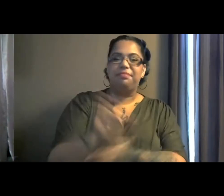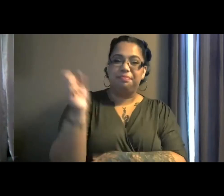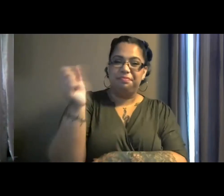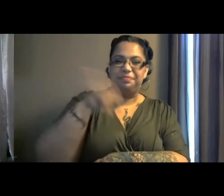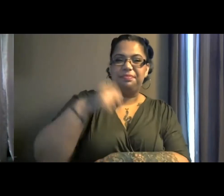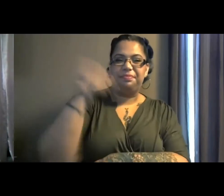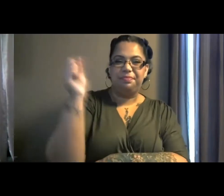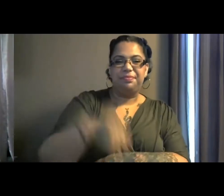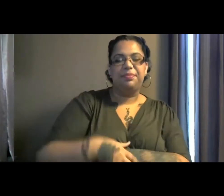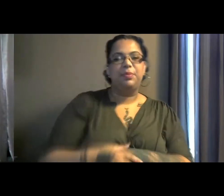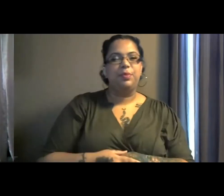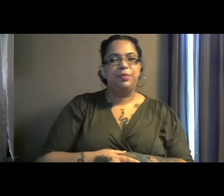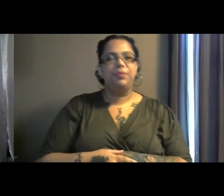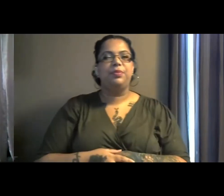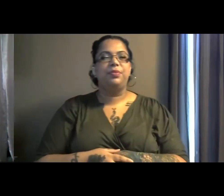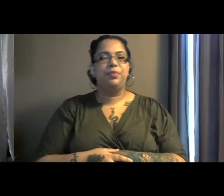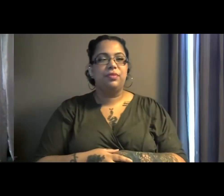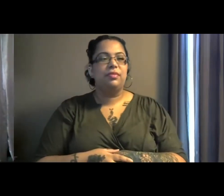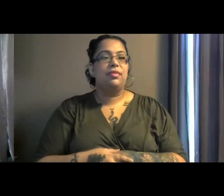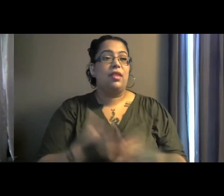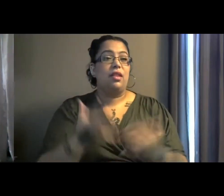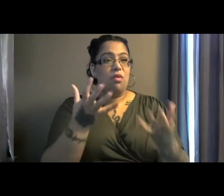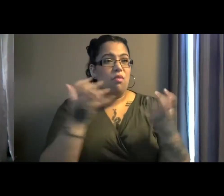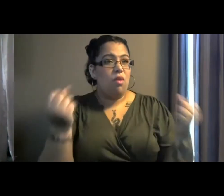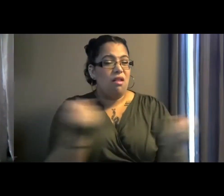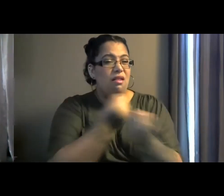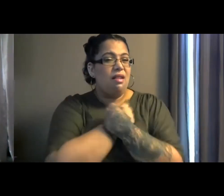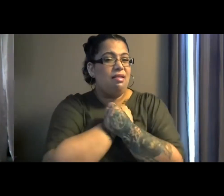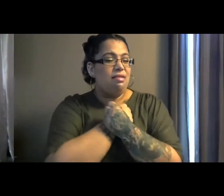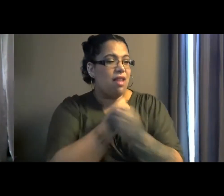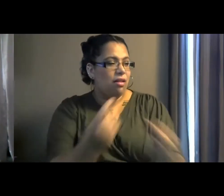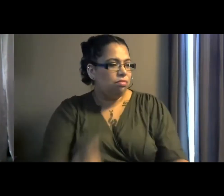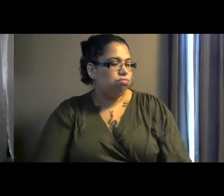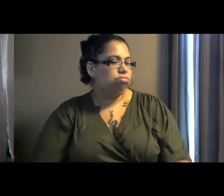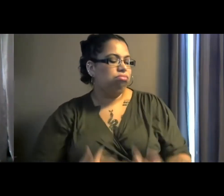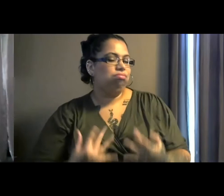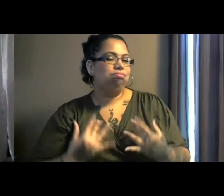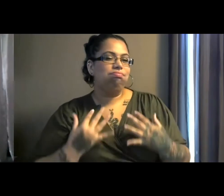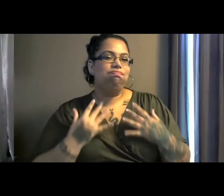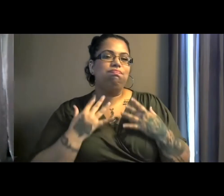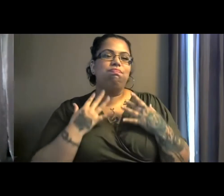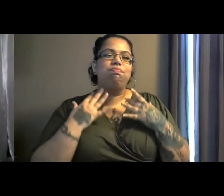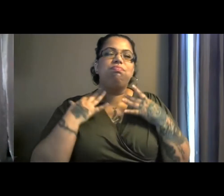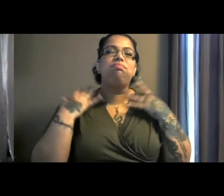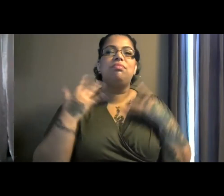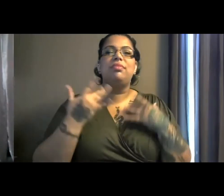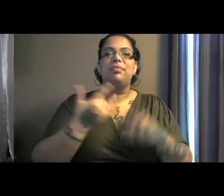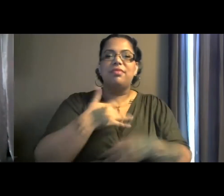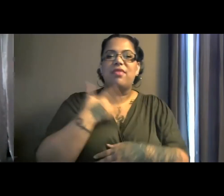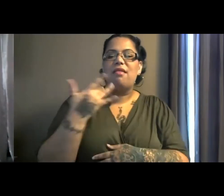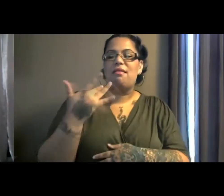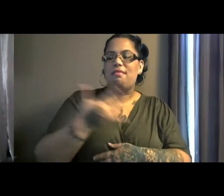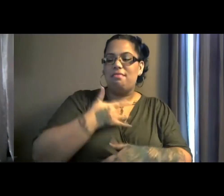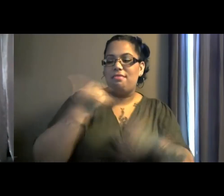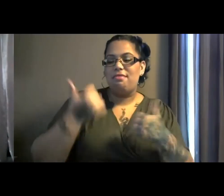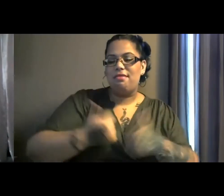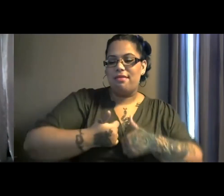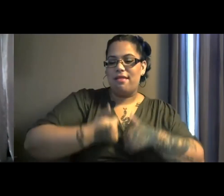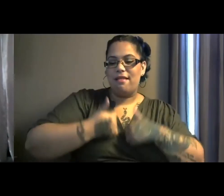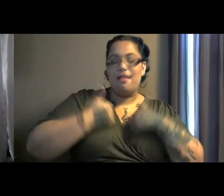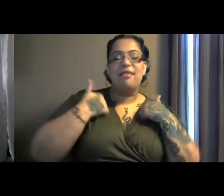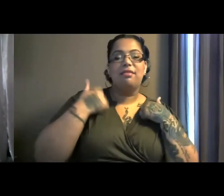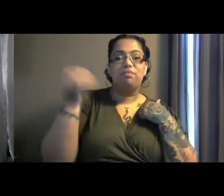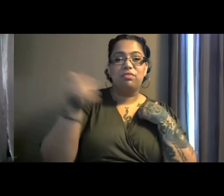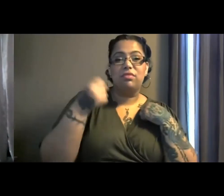A love that fills you up inside, makes you feel alive. If